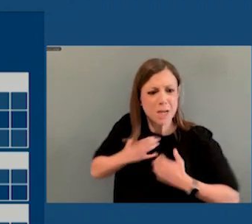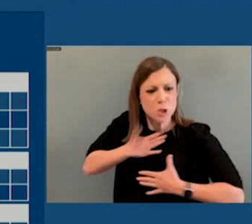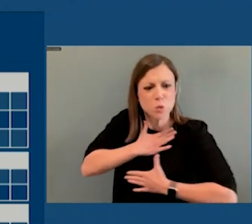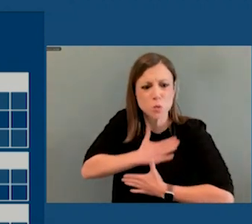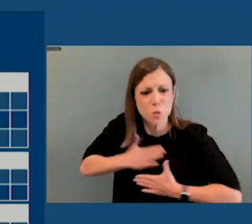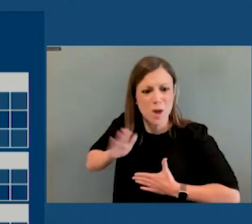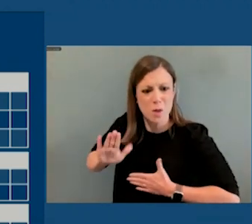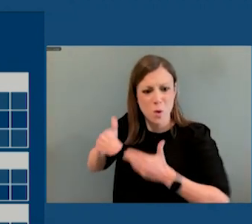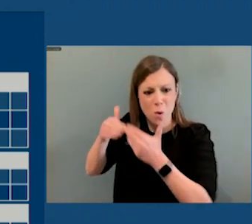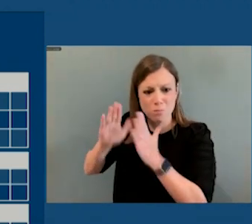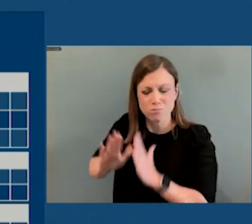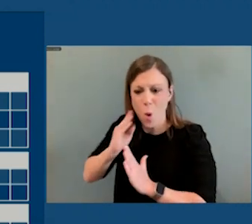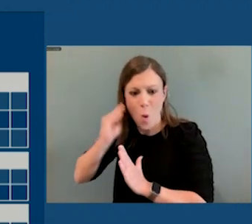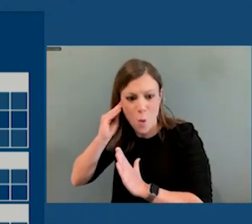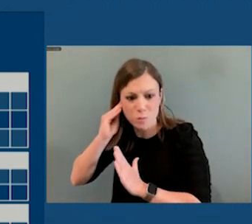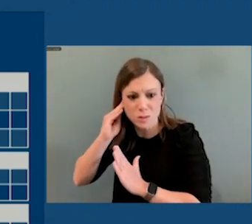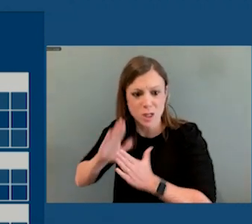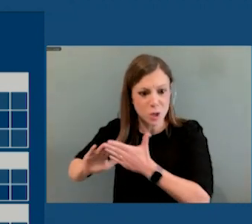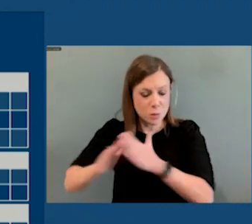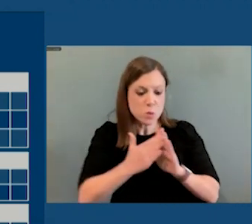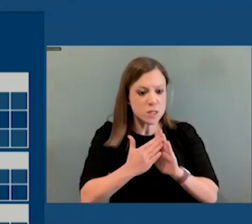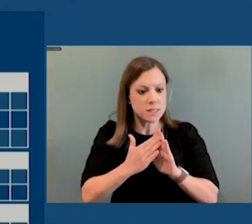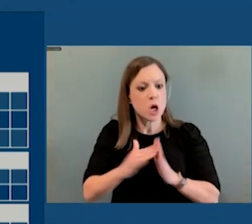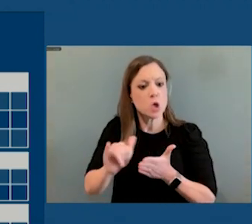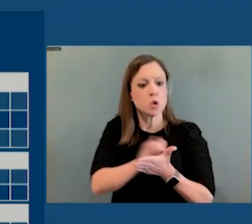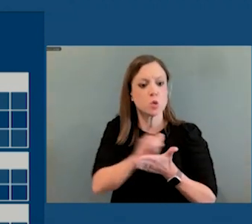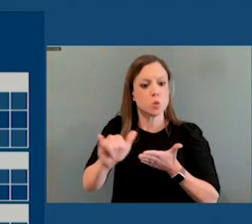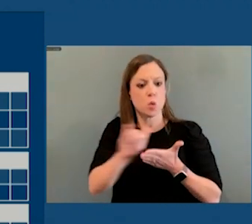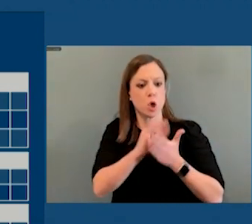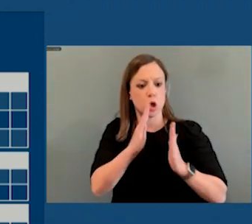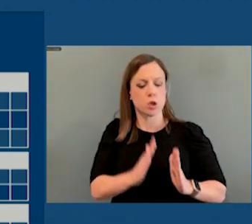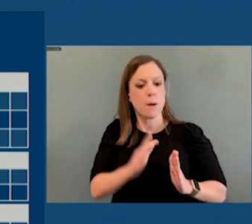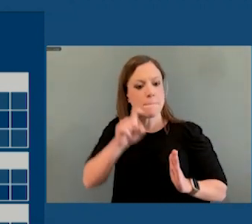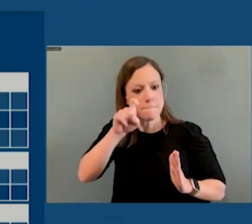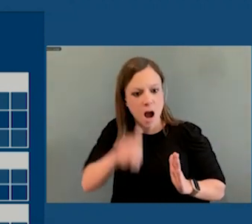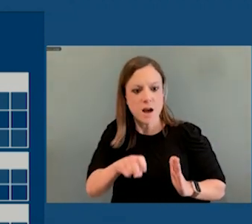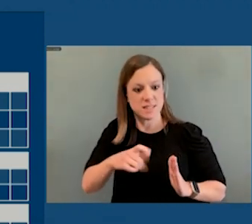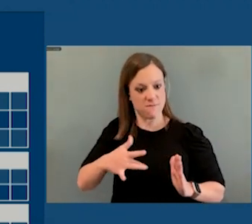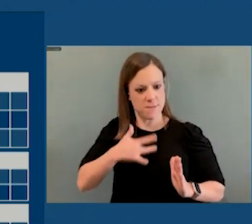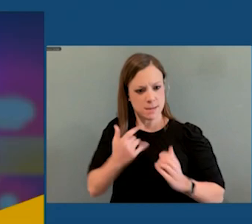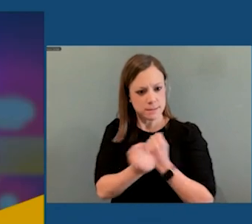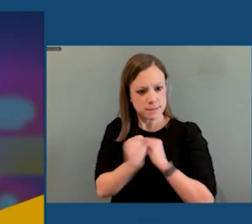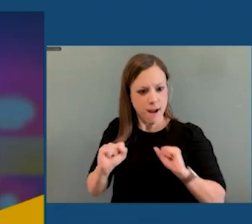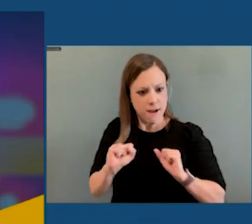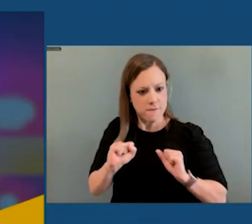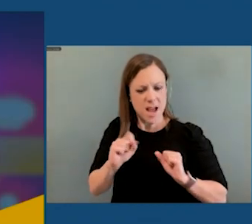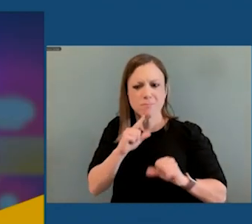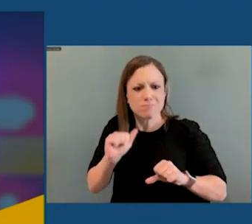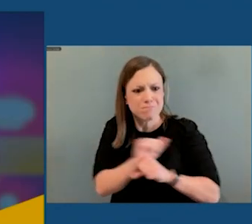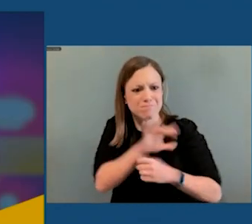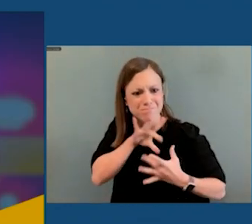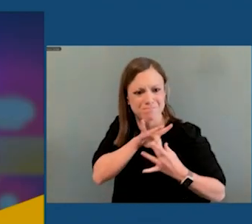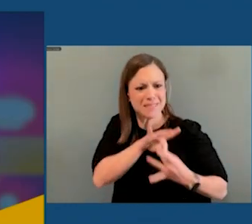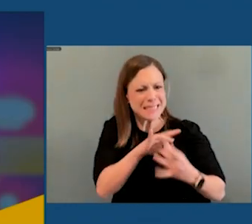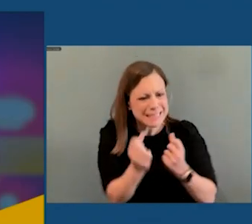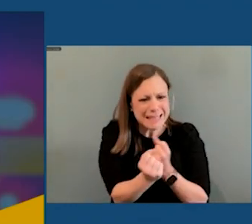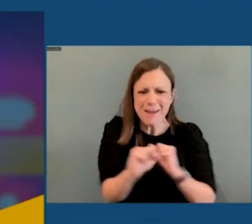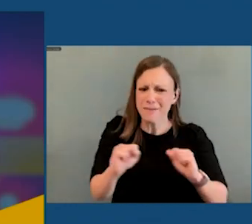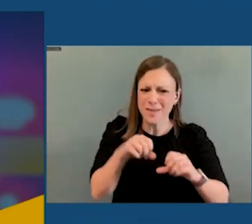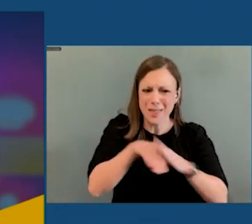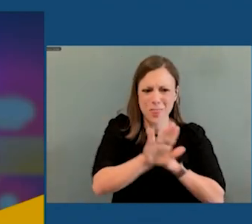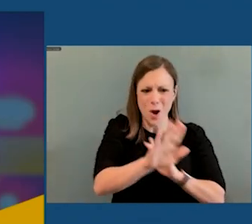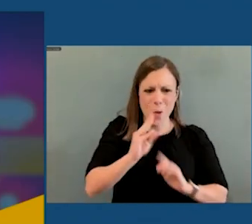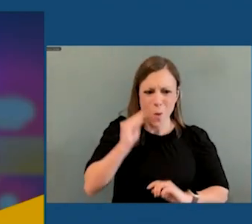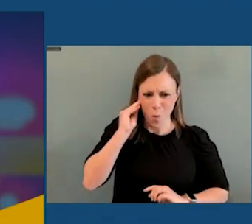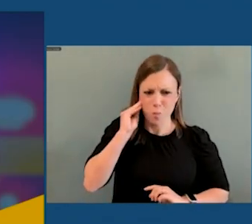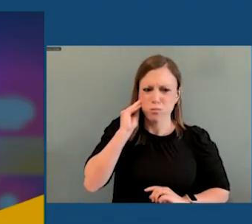feel safe and be safe in their homes. That is my #1 priority. When